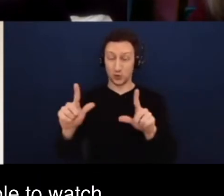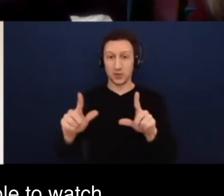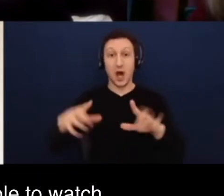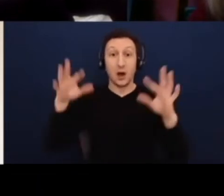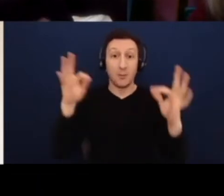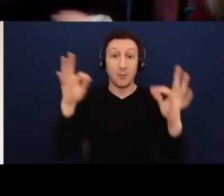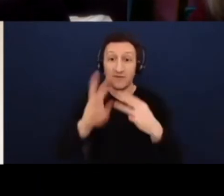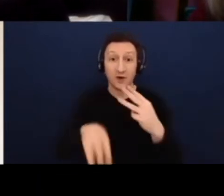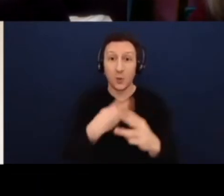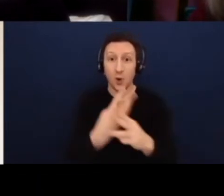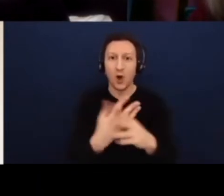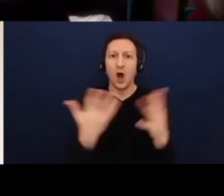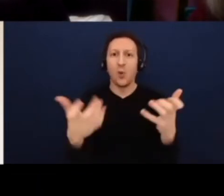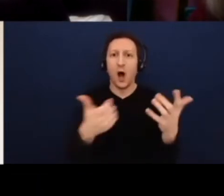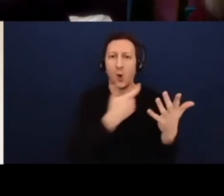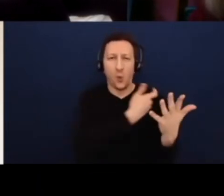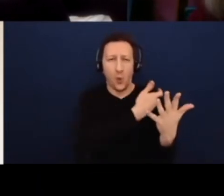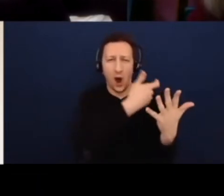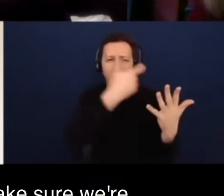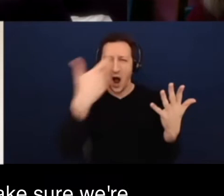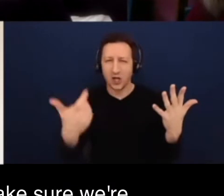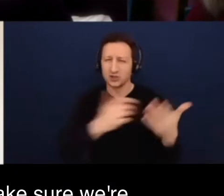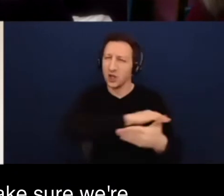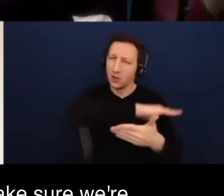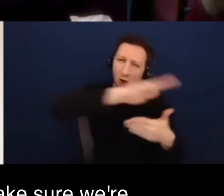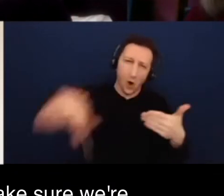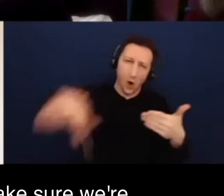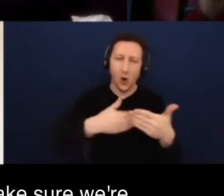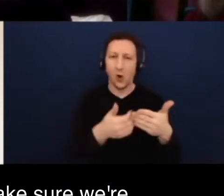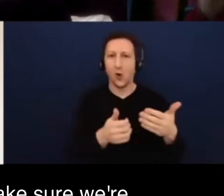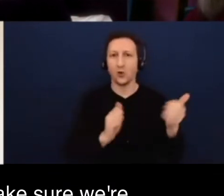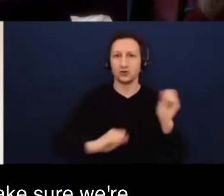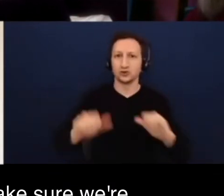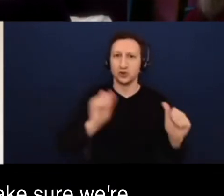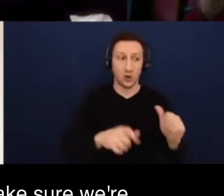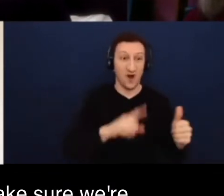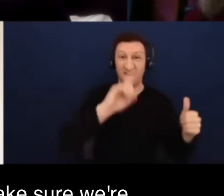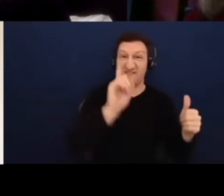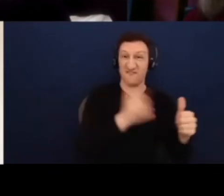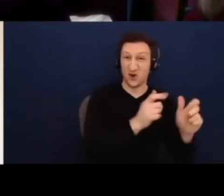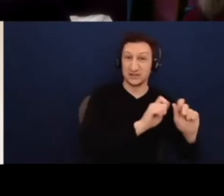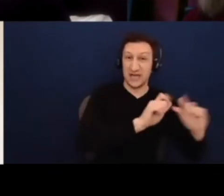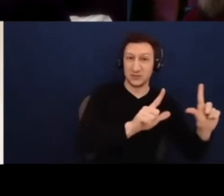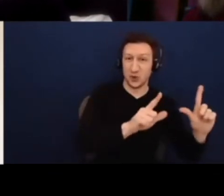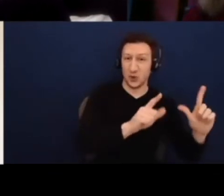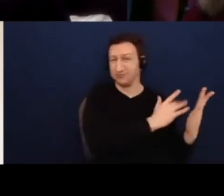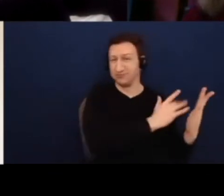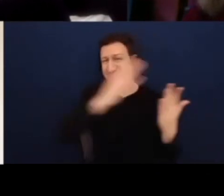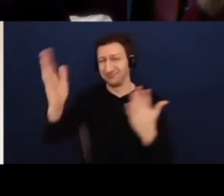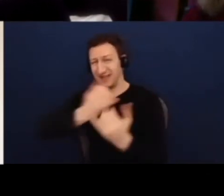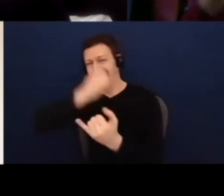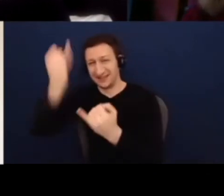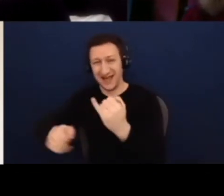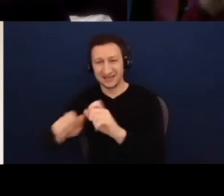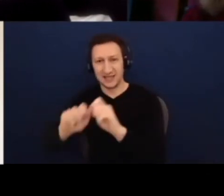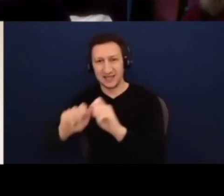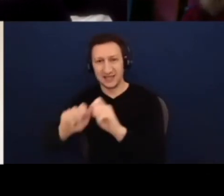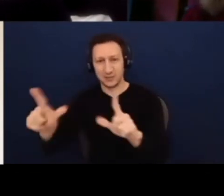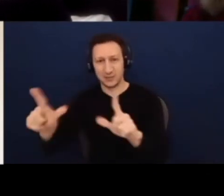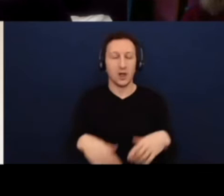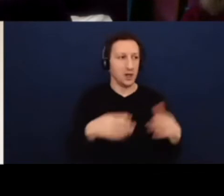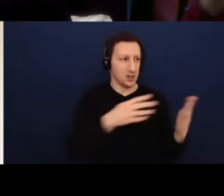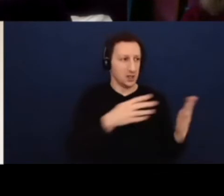end and know how the story arc goes so we can make sure we're picking up on the right things. That's pretty much never an